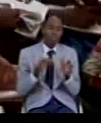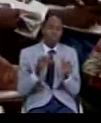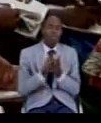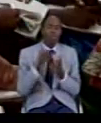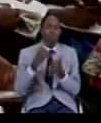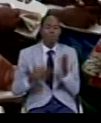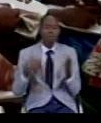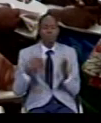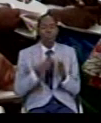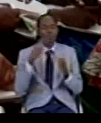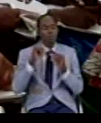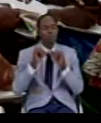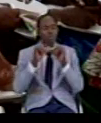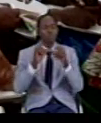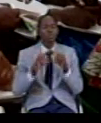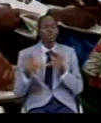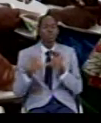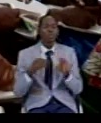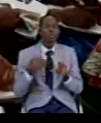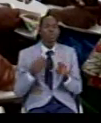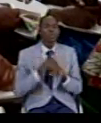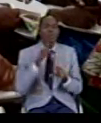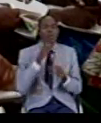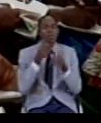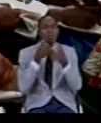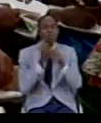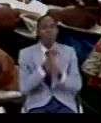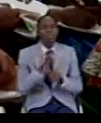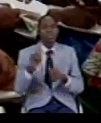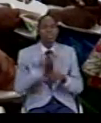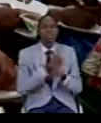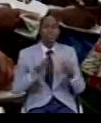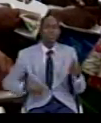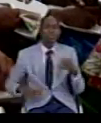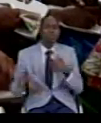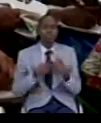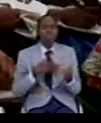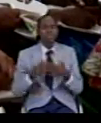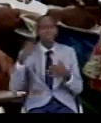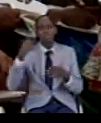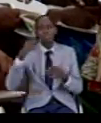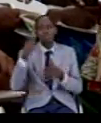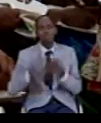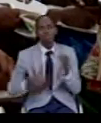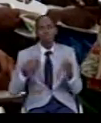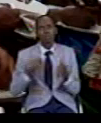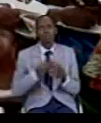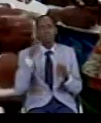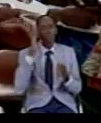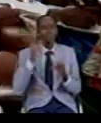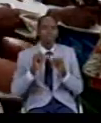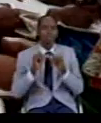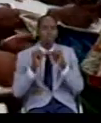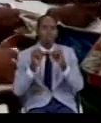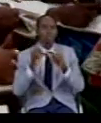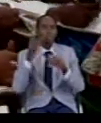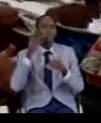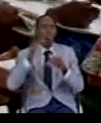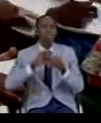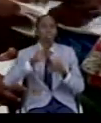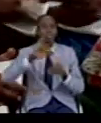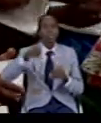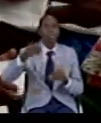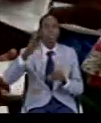We're following the Lord. Whatever the cost, we'll keep on following the Lord. I'm looking at John chapter